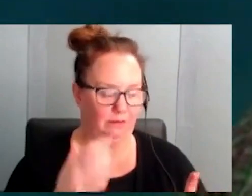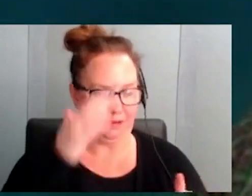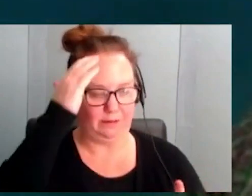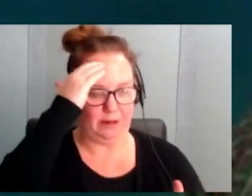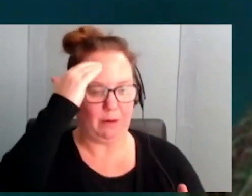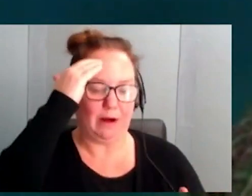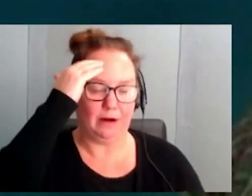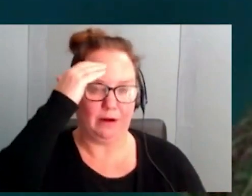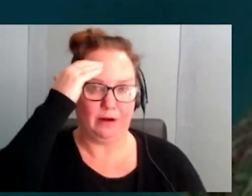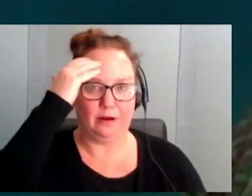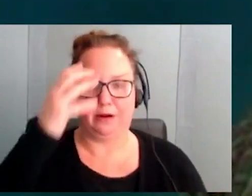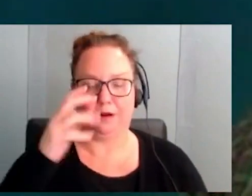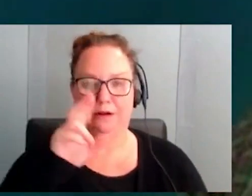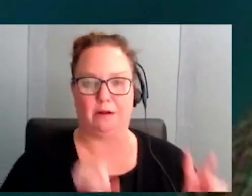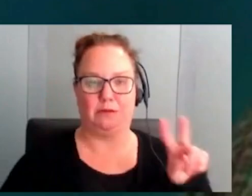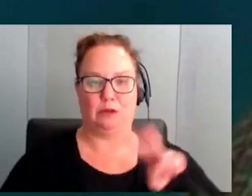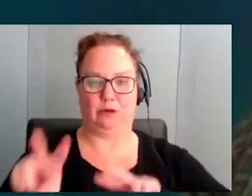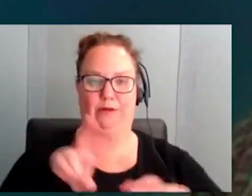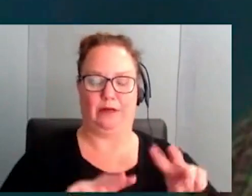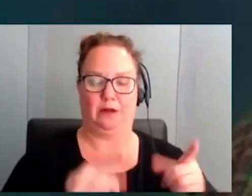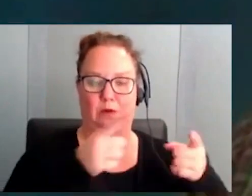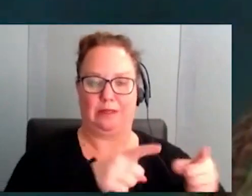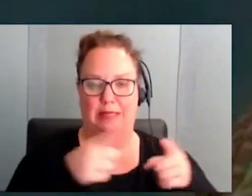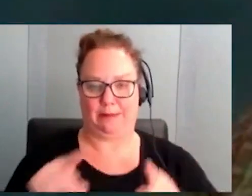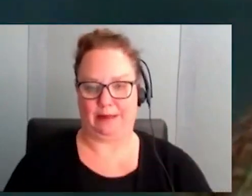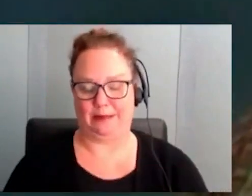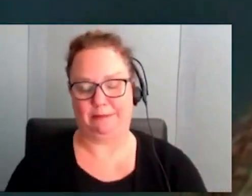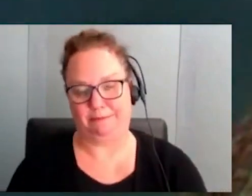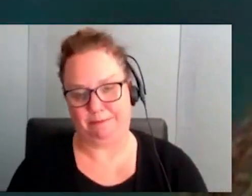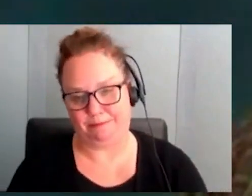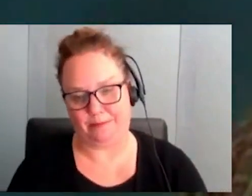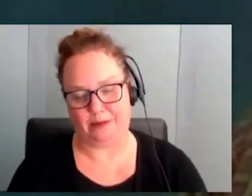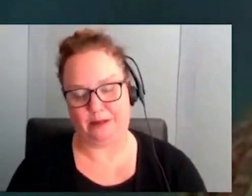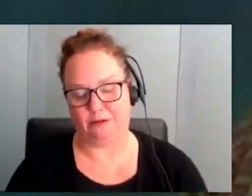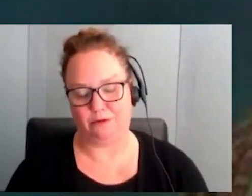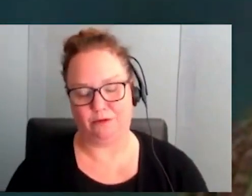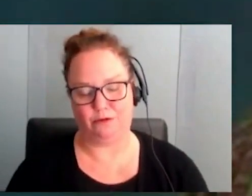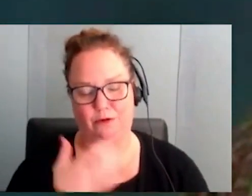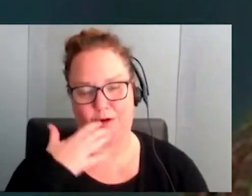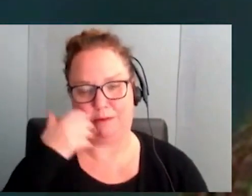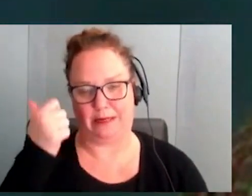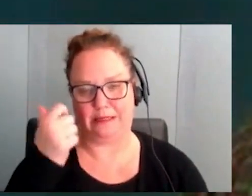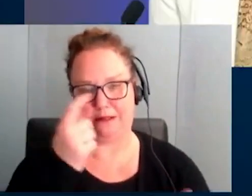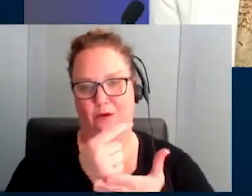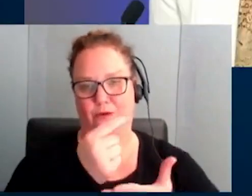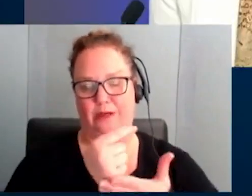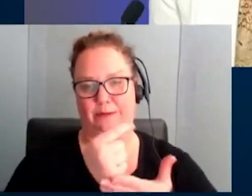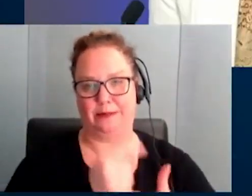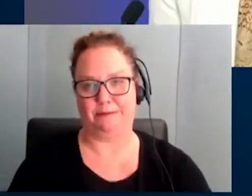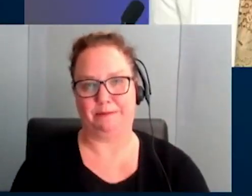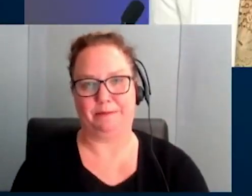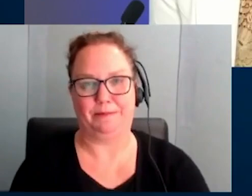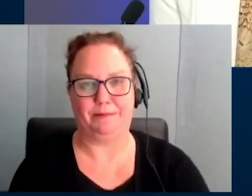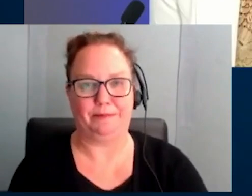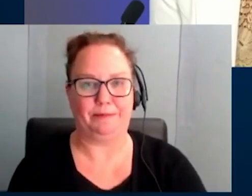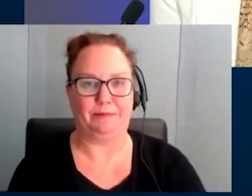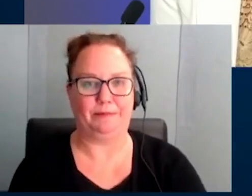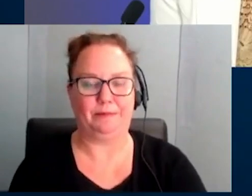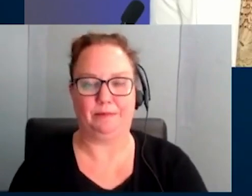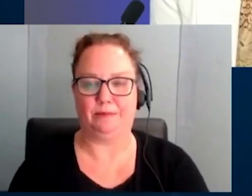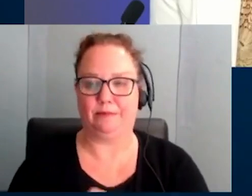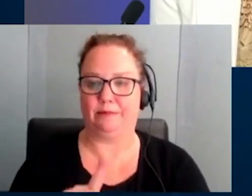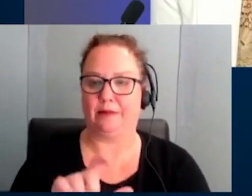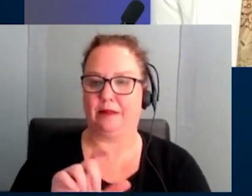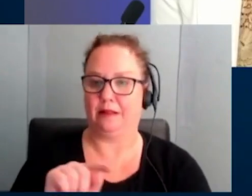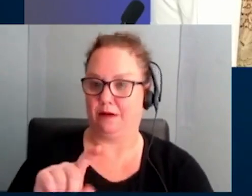of observing the signs and what's happening, and do our best to get these people into treatment. Clint, jump in. Were your friends